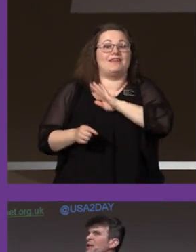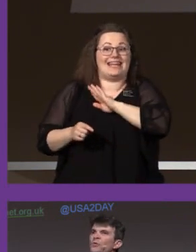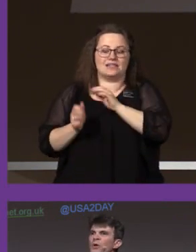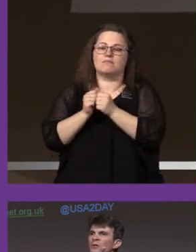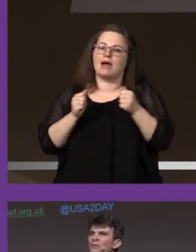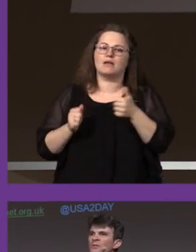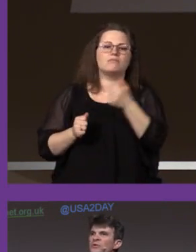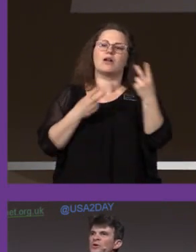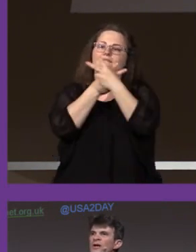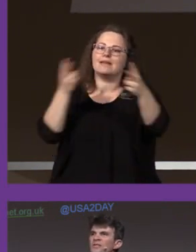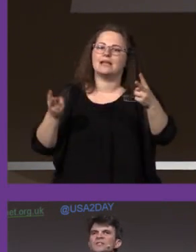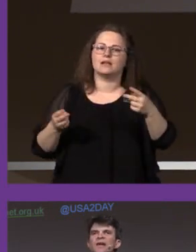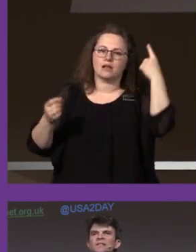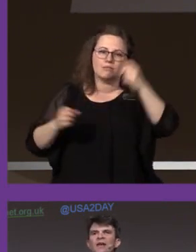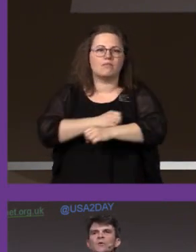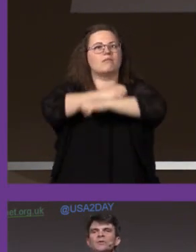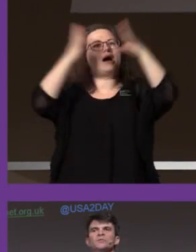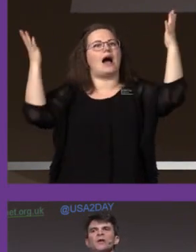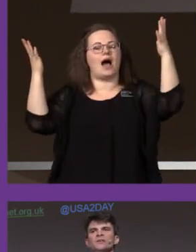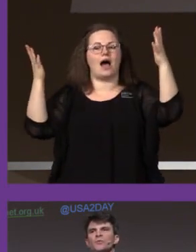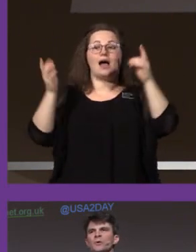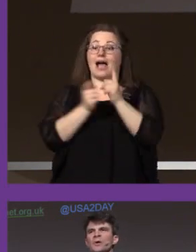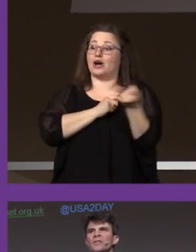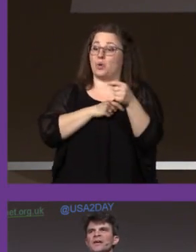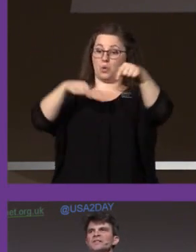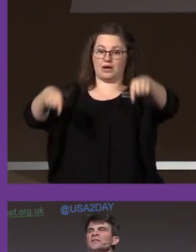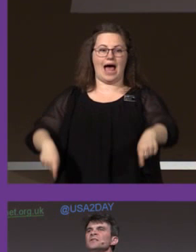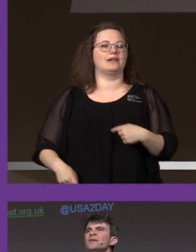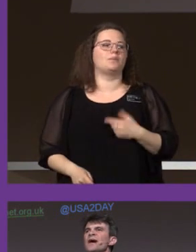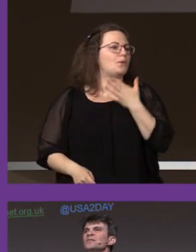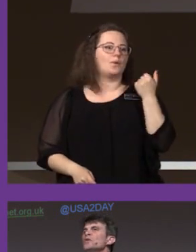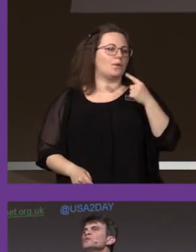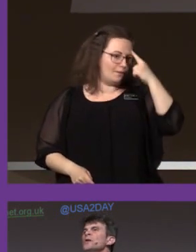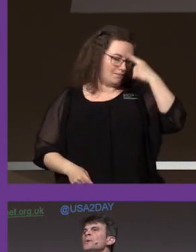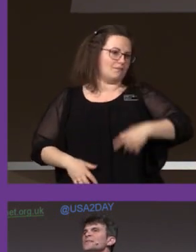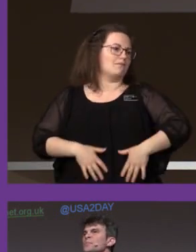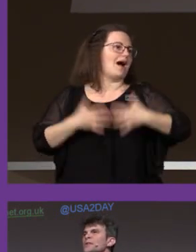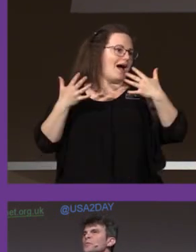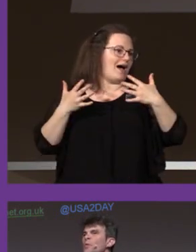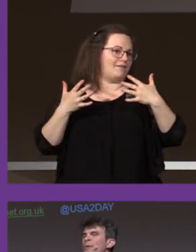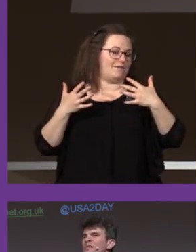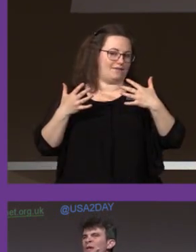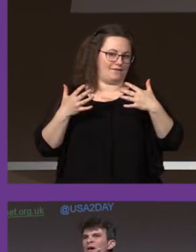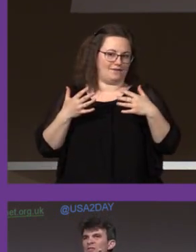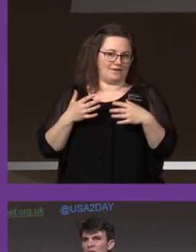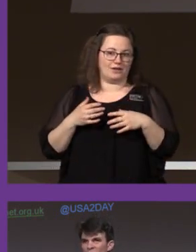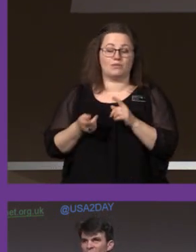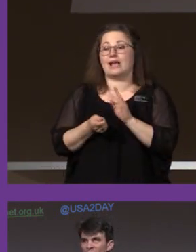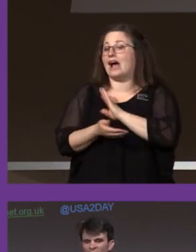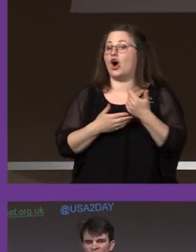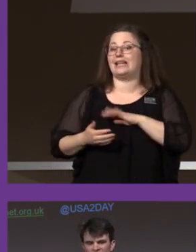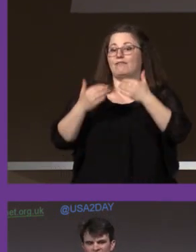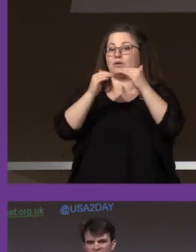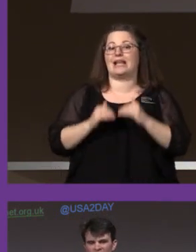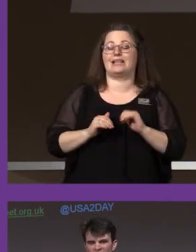to make it real for you guys, just in case there's anyone in this room that hasn't got some accessibility requirements and doesn't